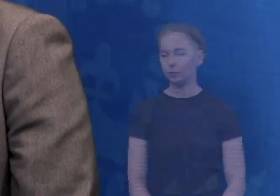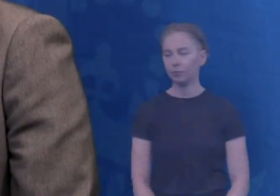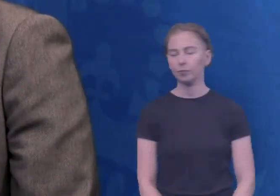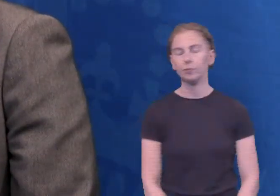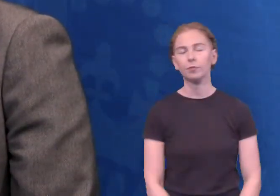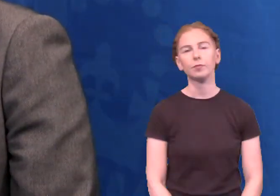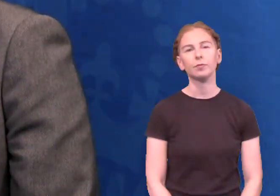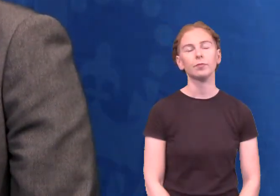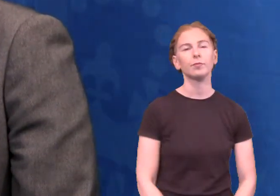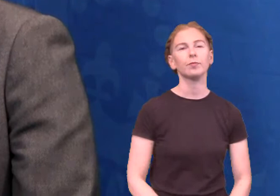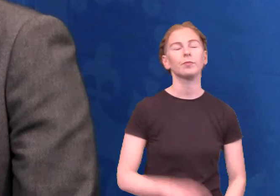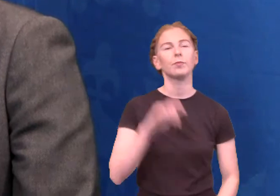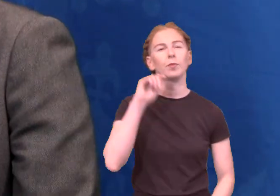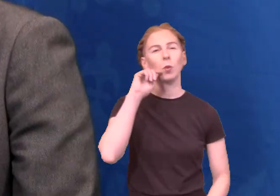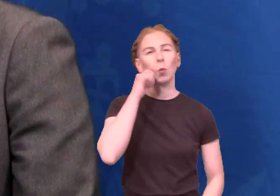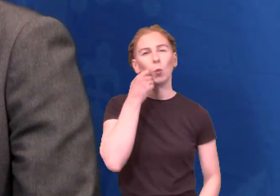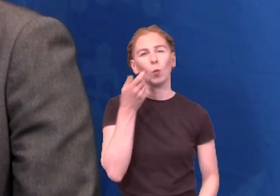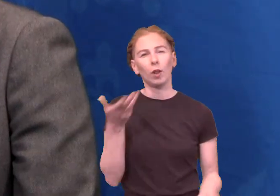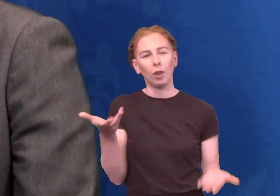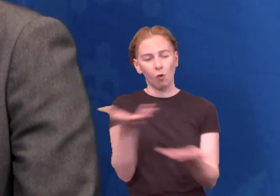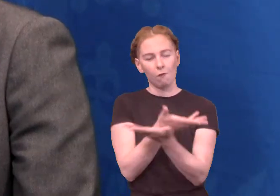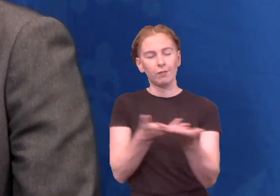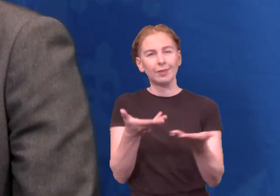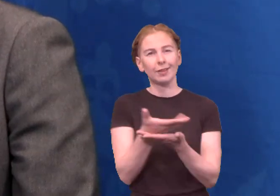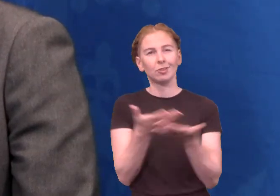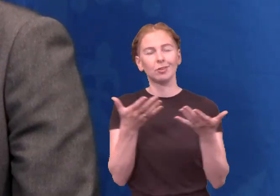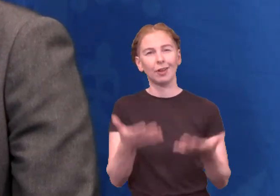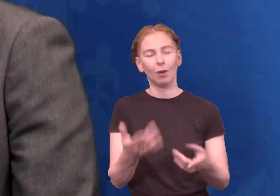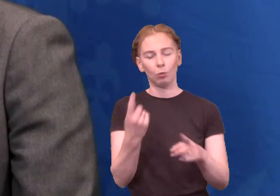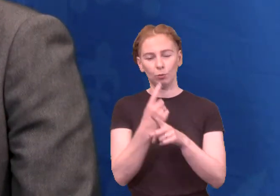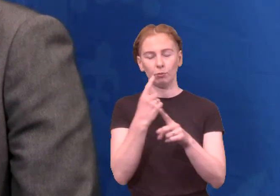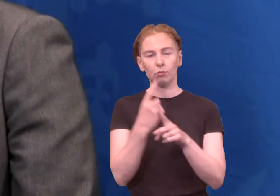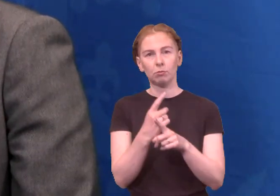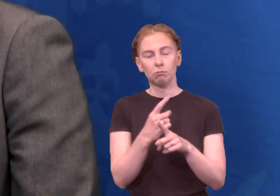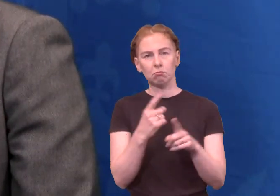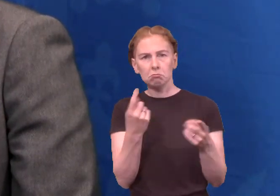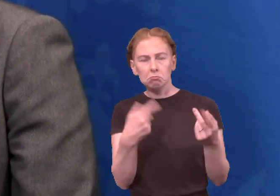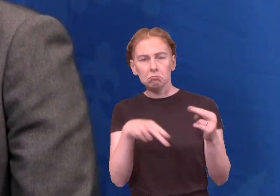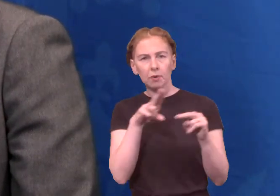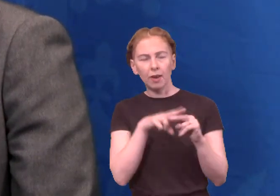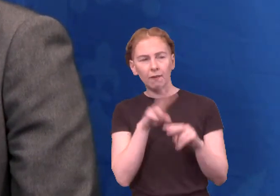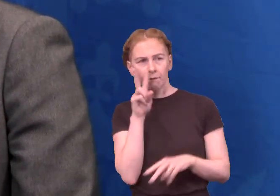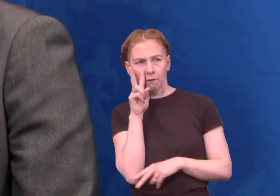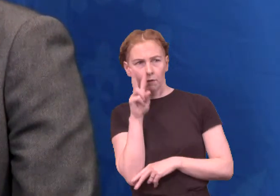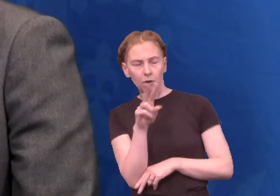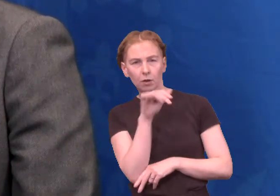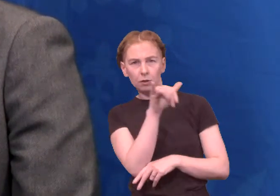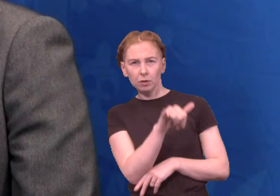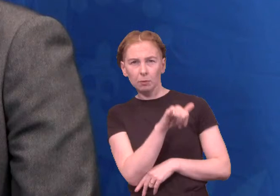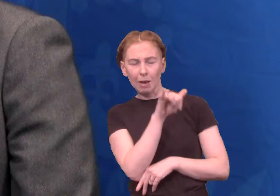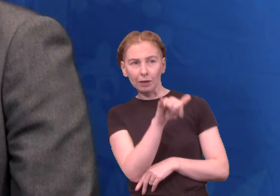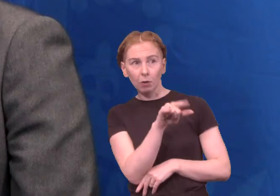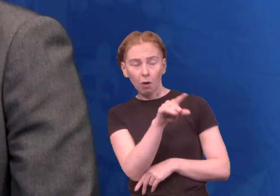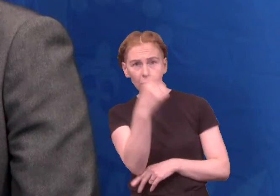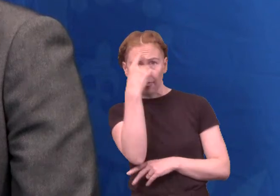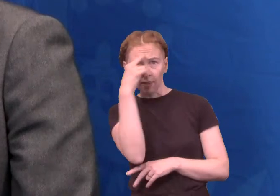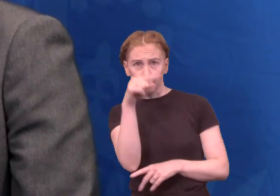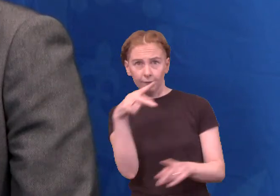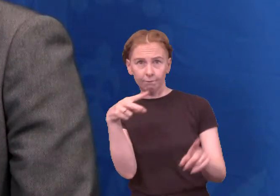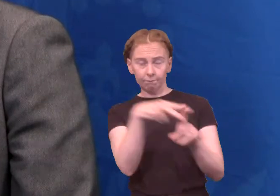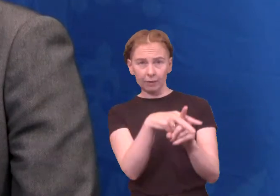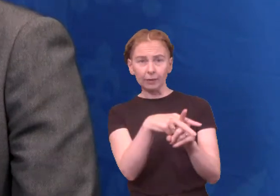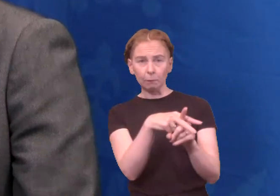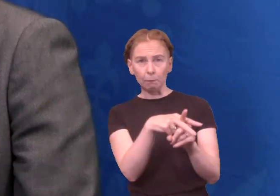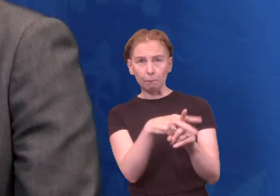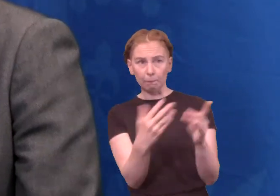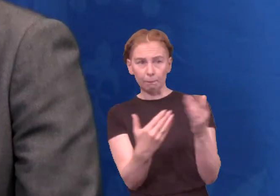So we're going to have a conversation now about what you should do if you see someone you suspect is a victim of